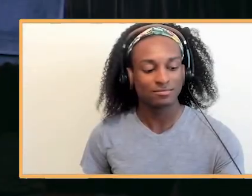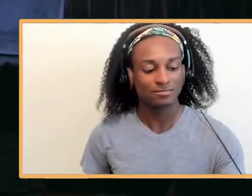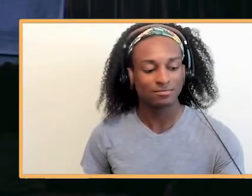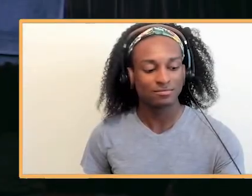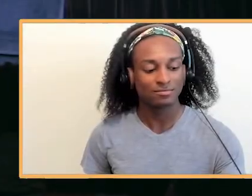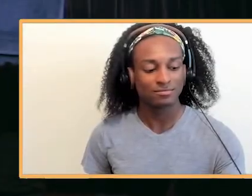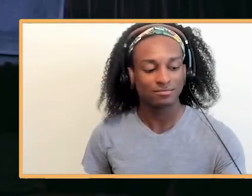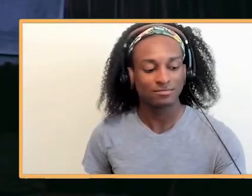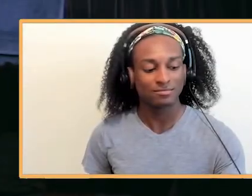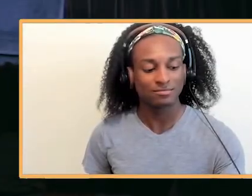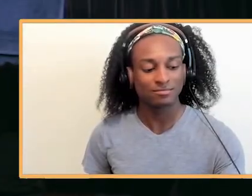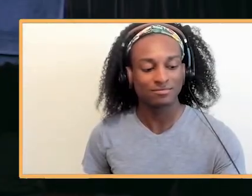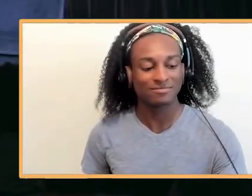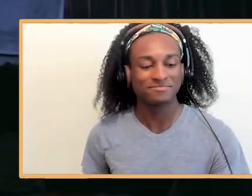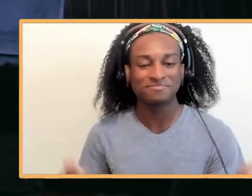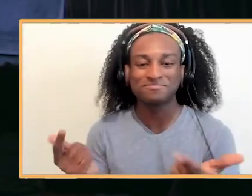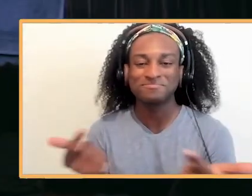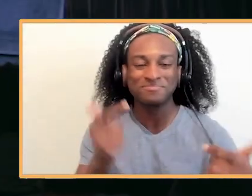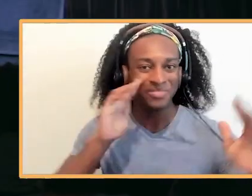everyone. How are you?